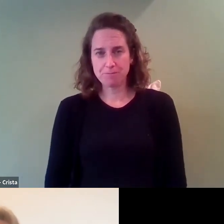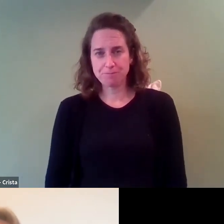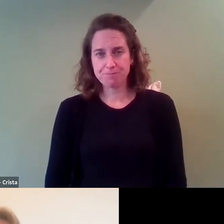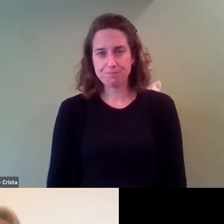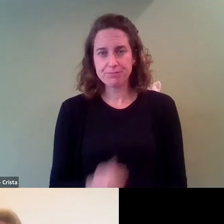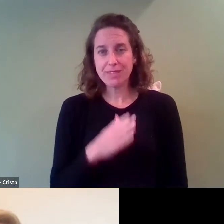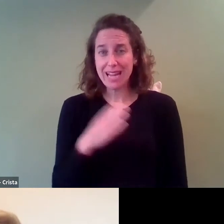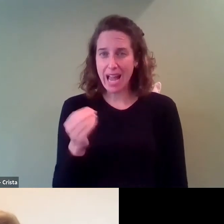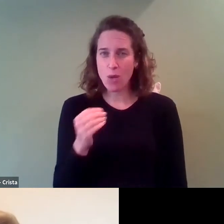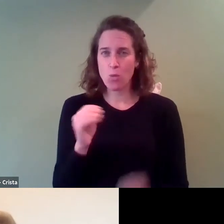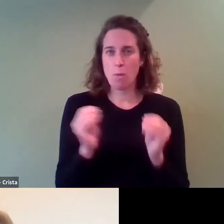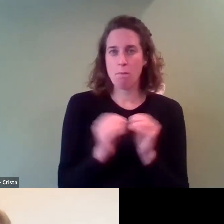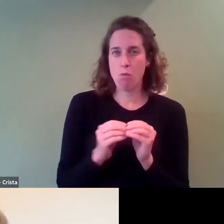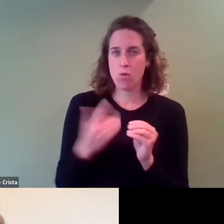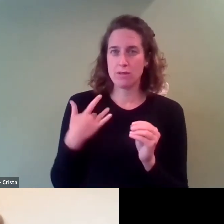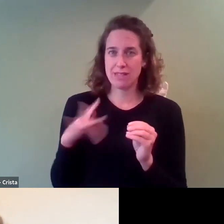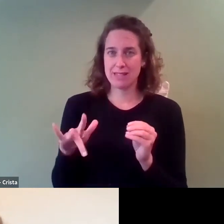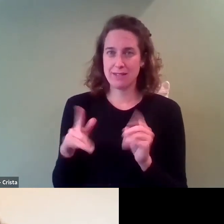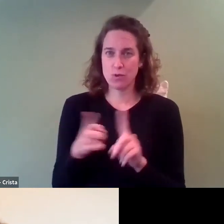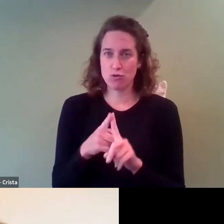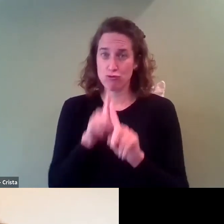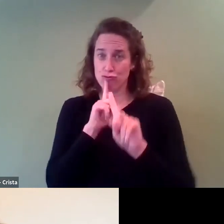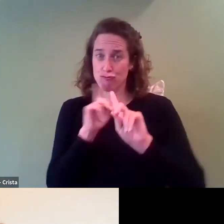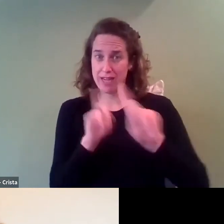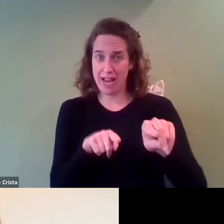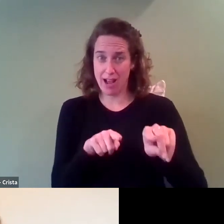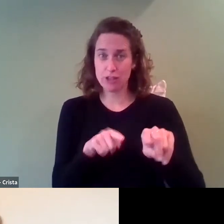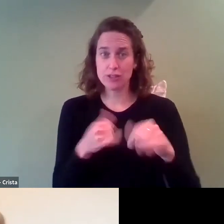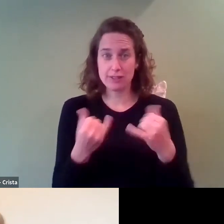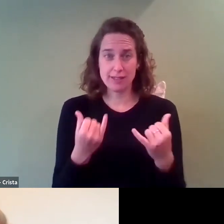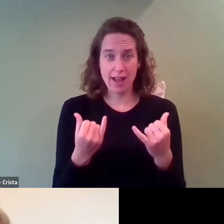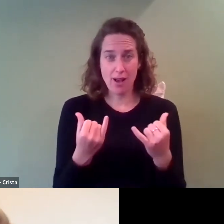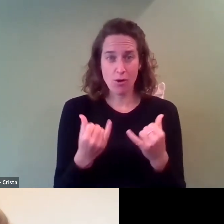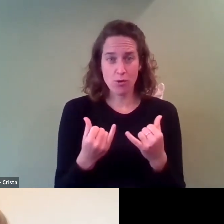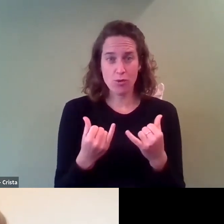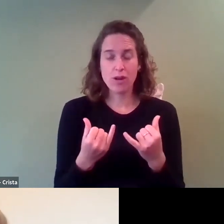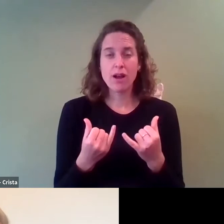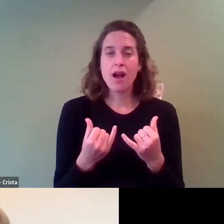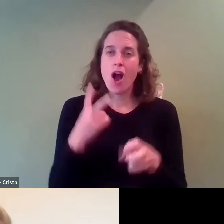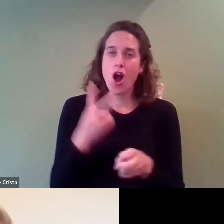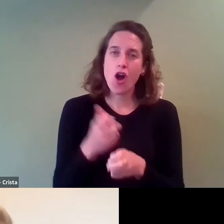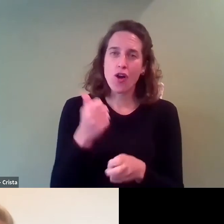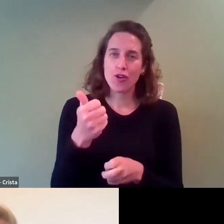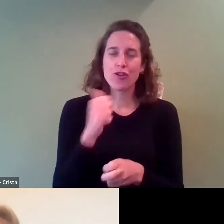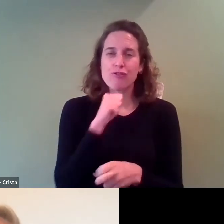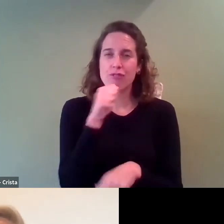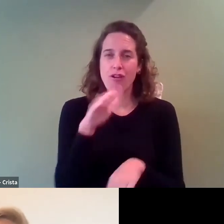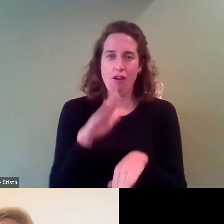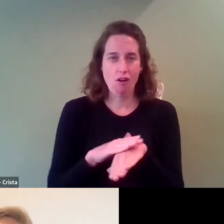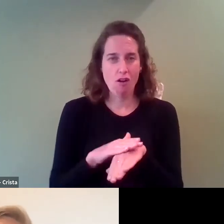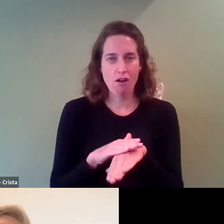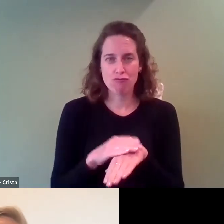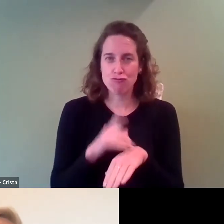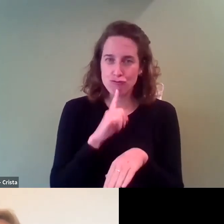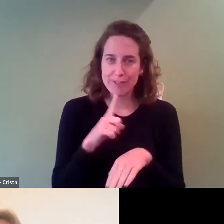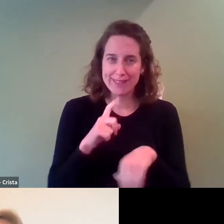people's reactions to us. I think the harder part of it is the asynchronous stuff, the social media stuff where we